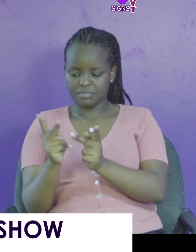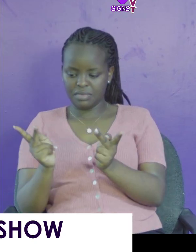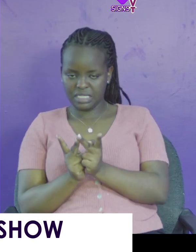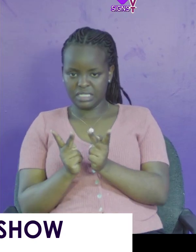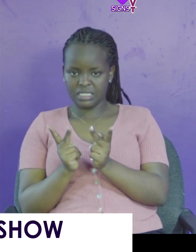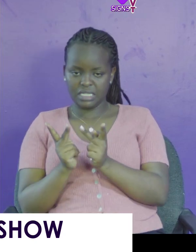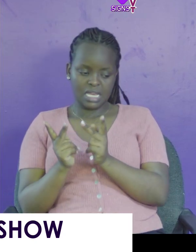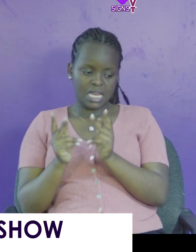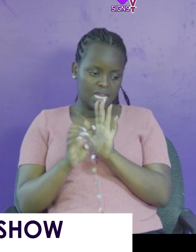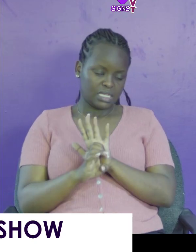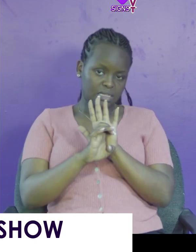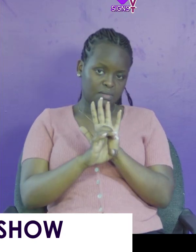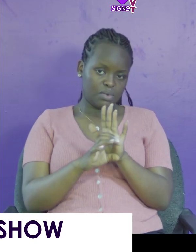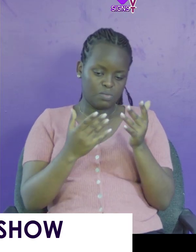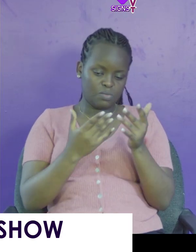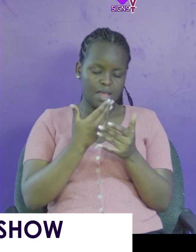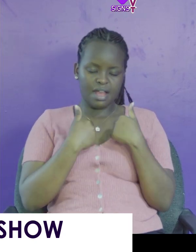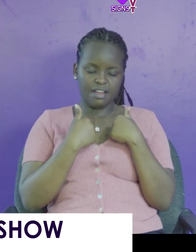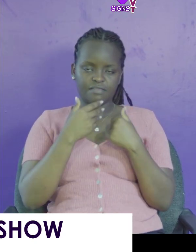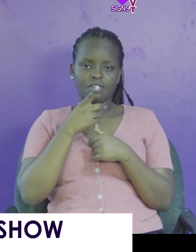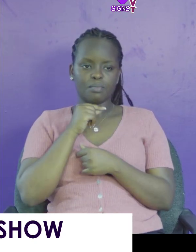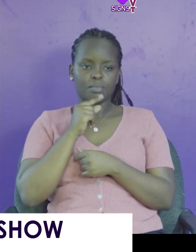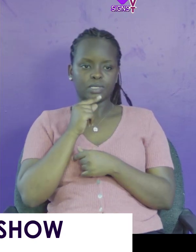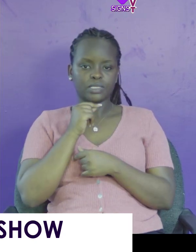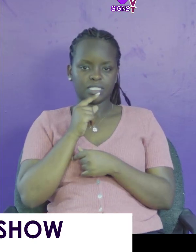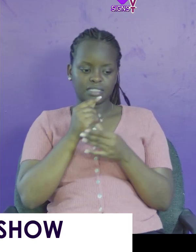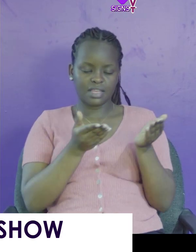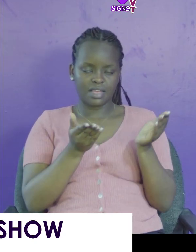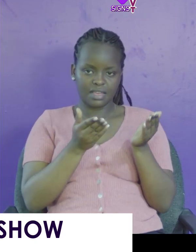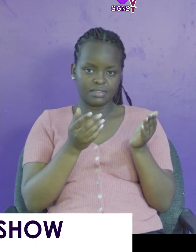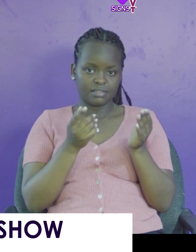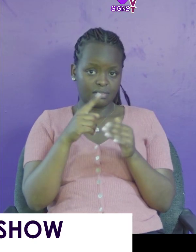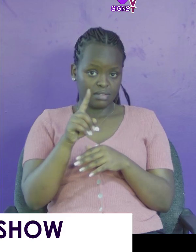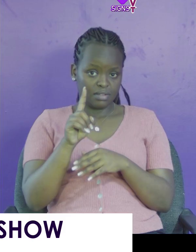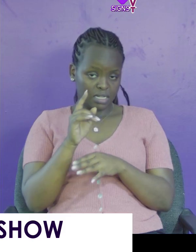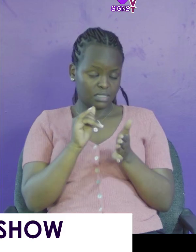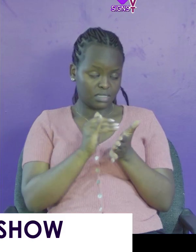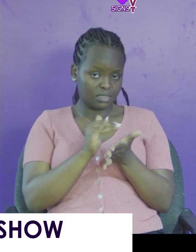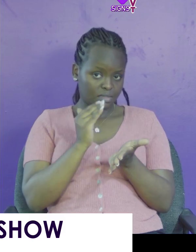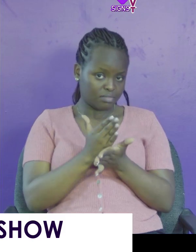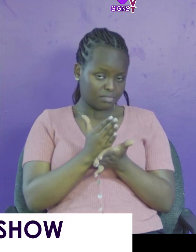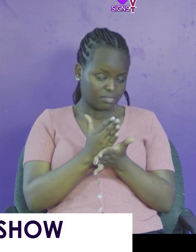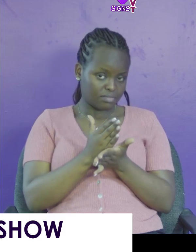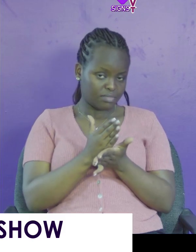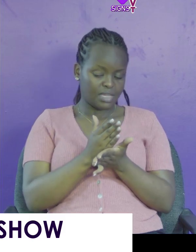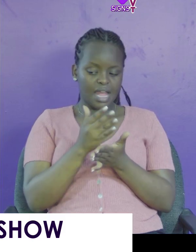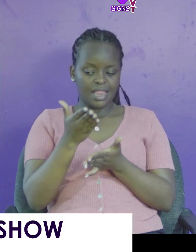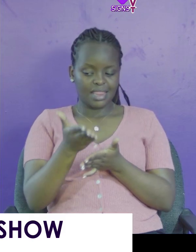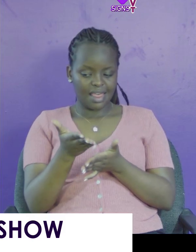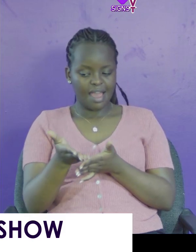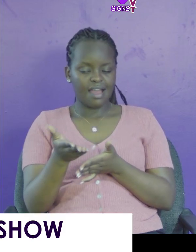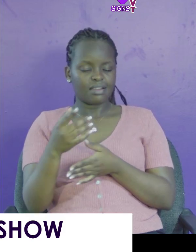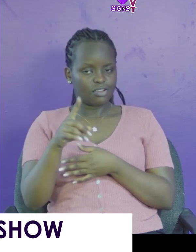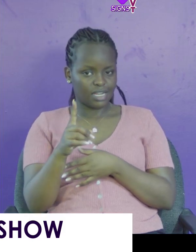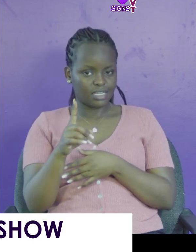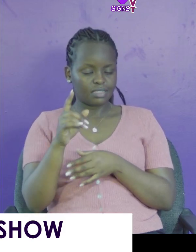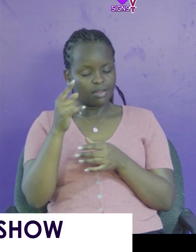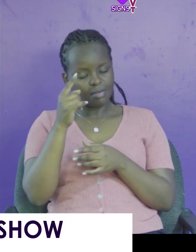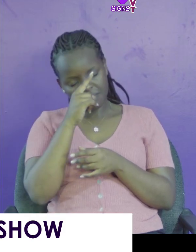where you are dealing with boys. Am I right? You are right, but that is also where we go wrong. Because of